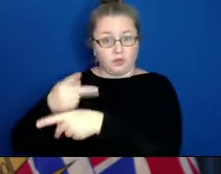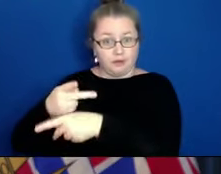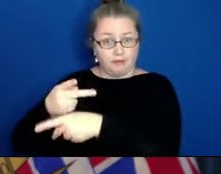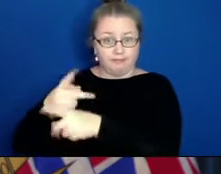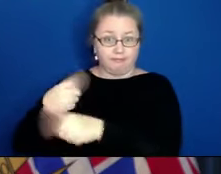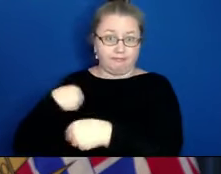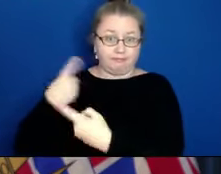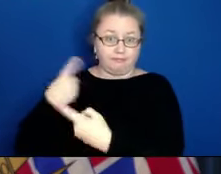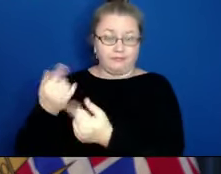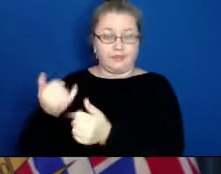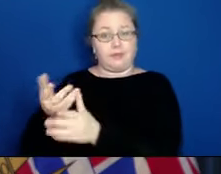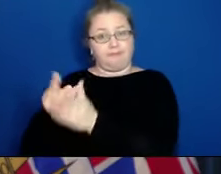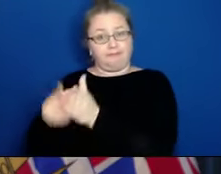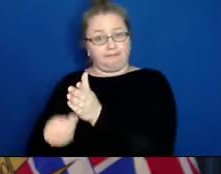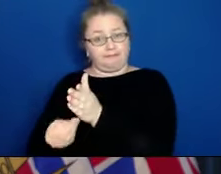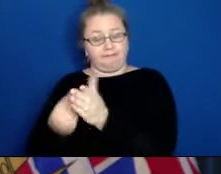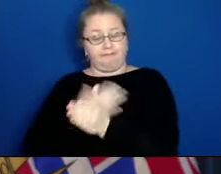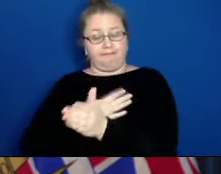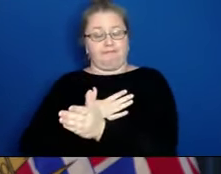We now have